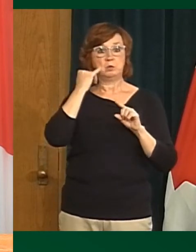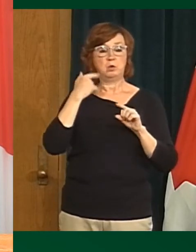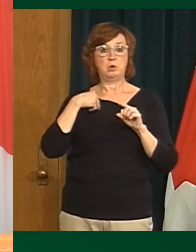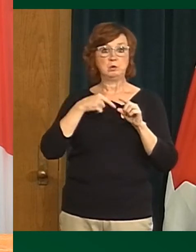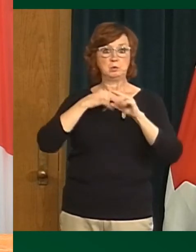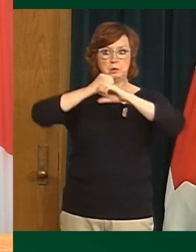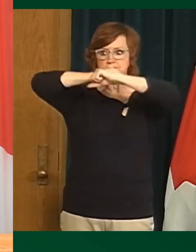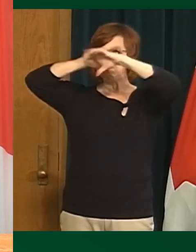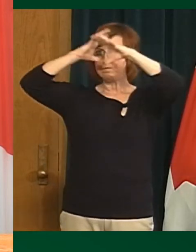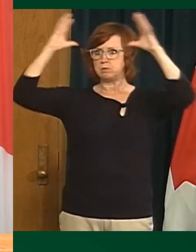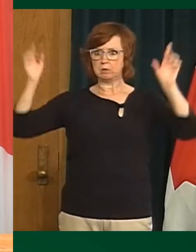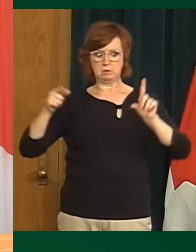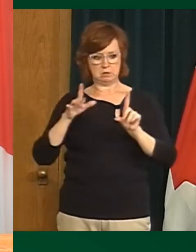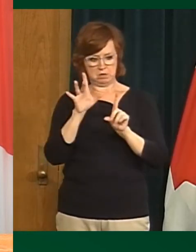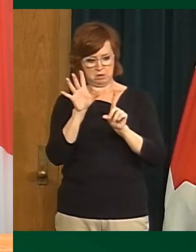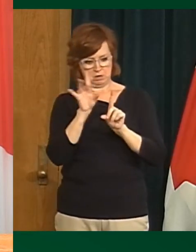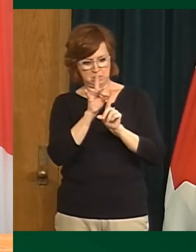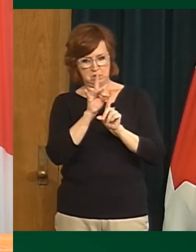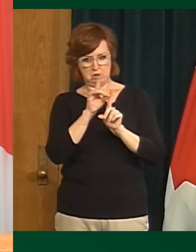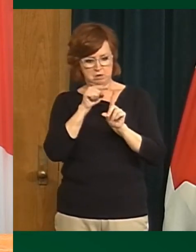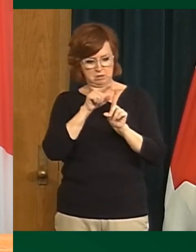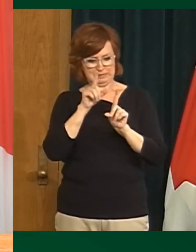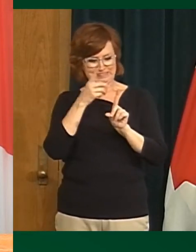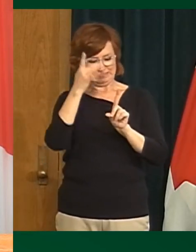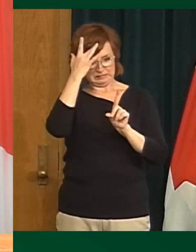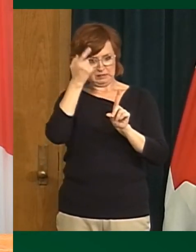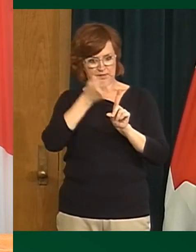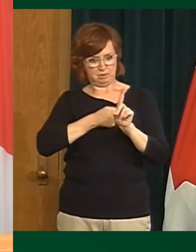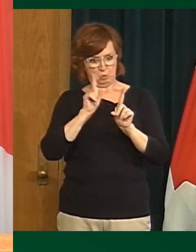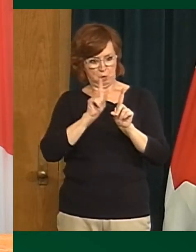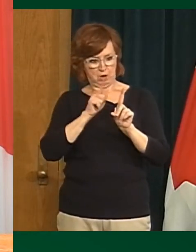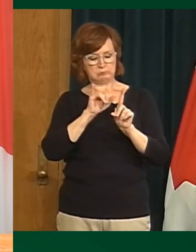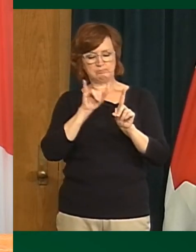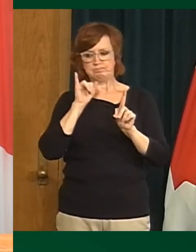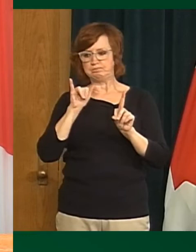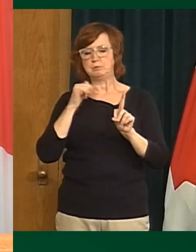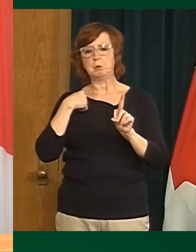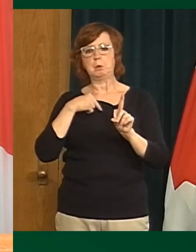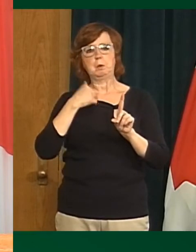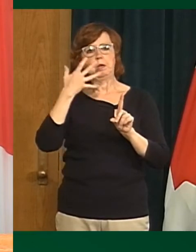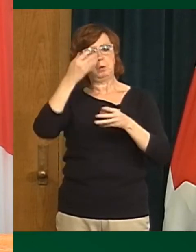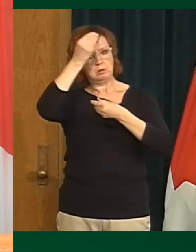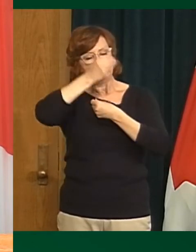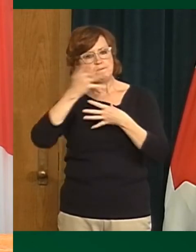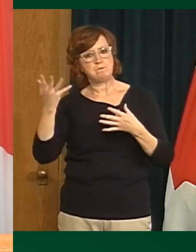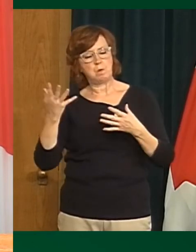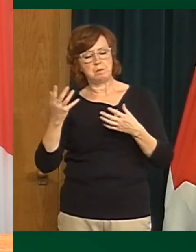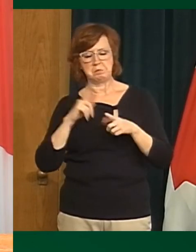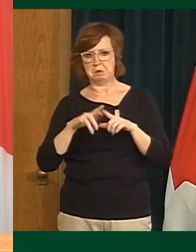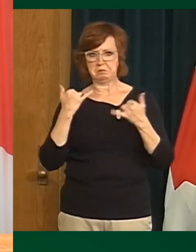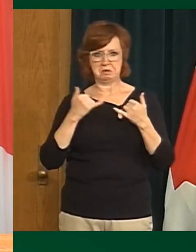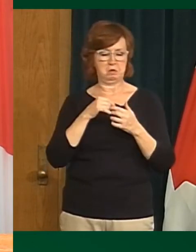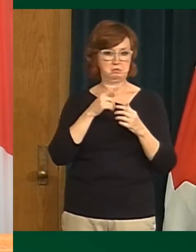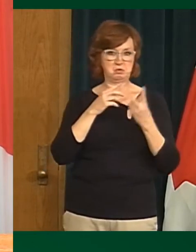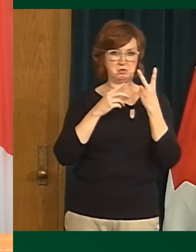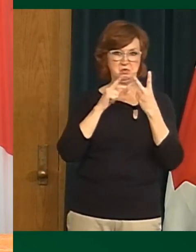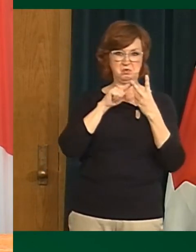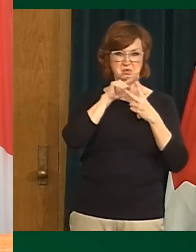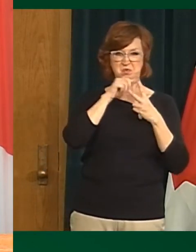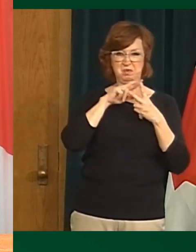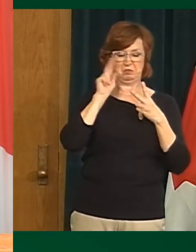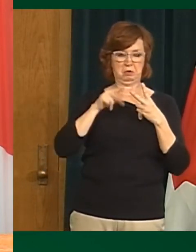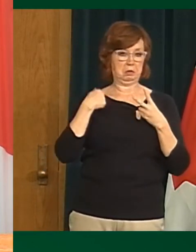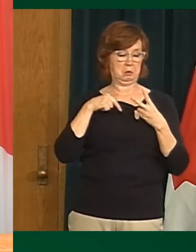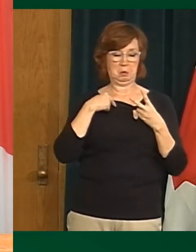point, I do not have any specific information regarding the cases in Regina. And going forward, we'll have to see just 1